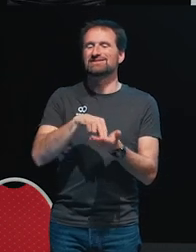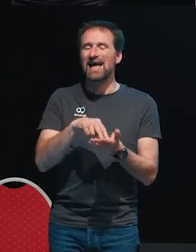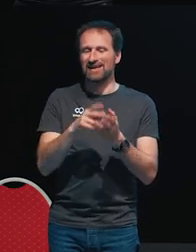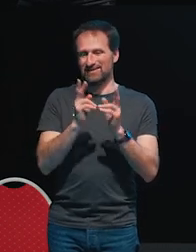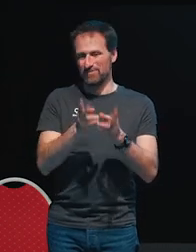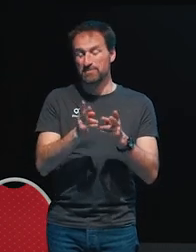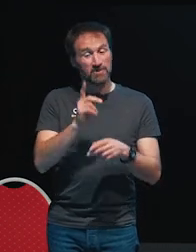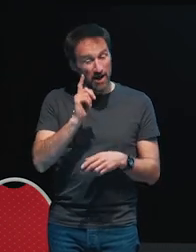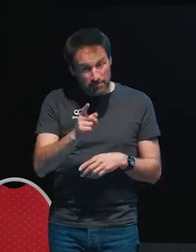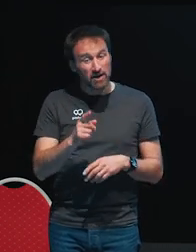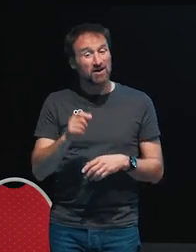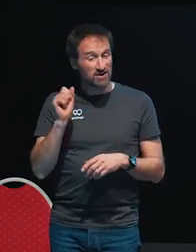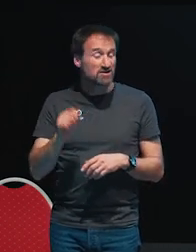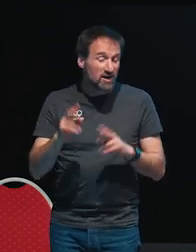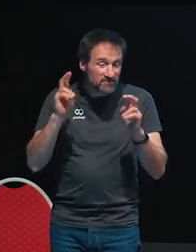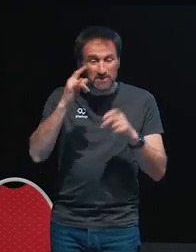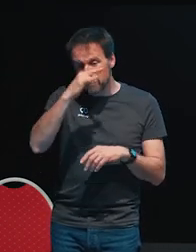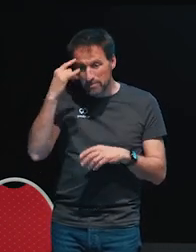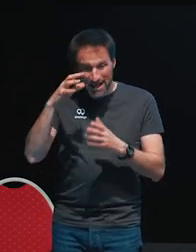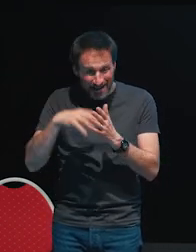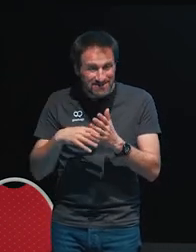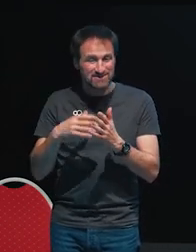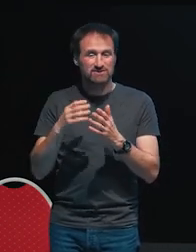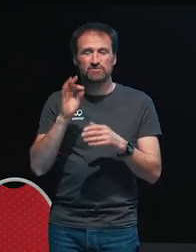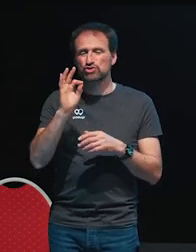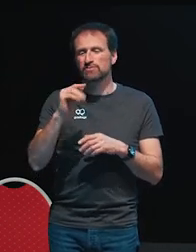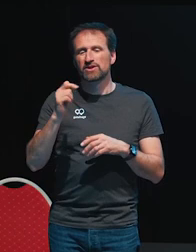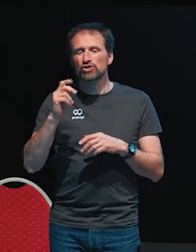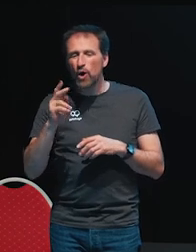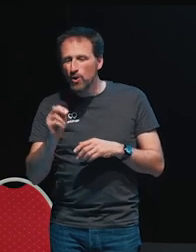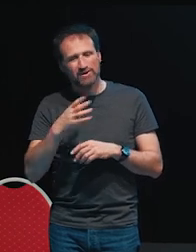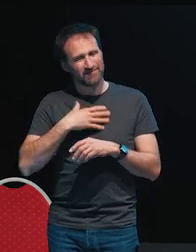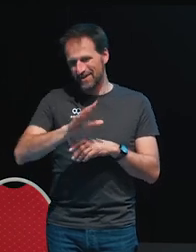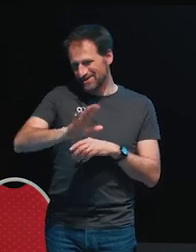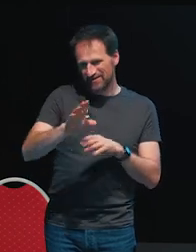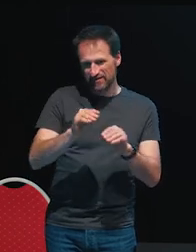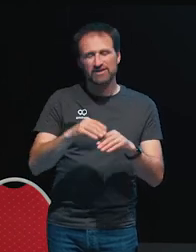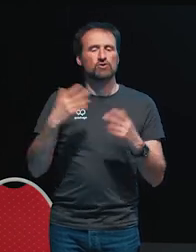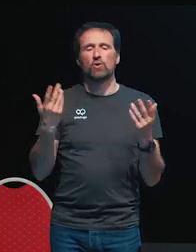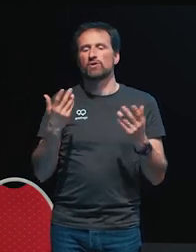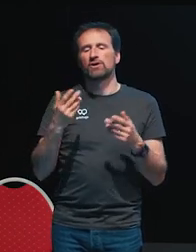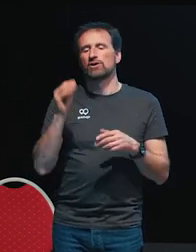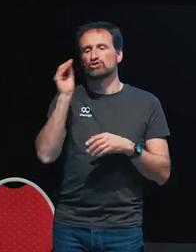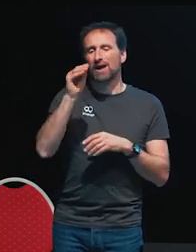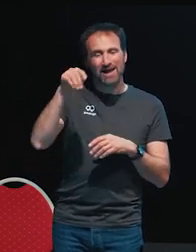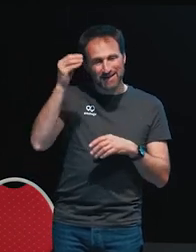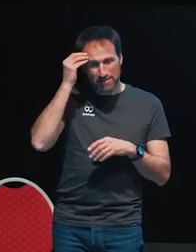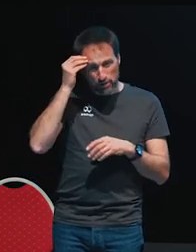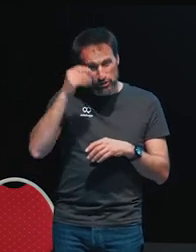that are revoked, or if you want to save them in memory and then issue new tokens every time the